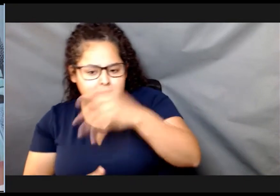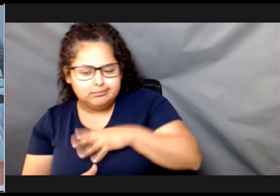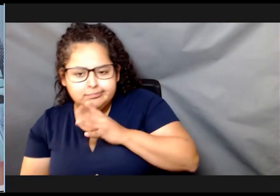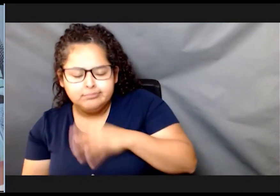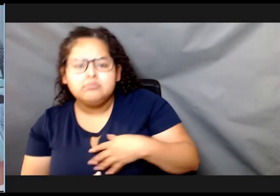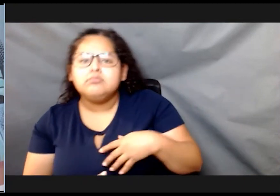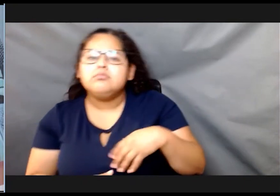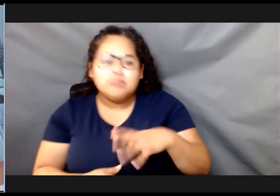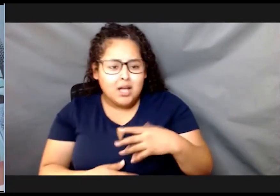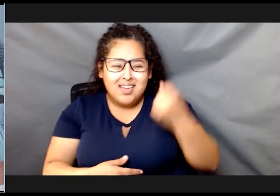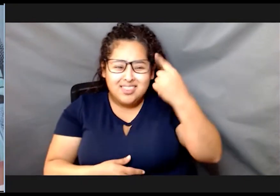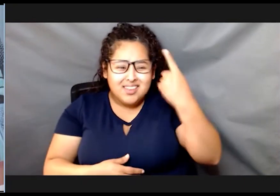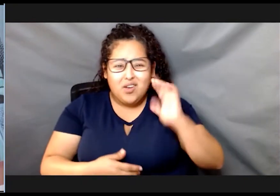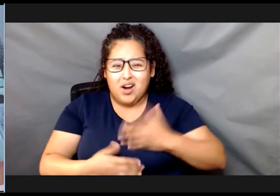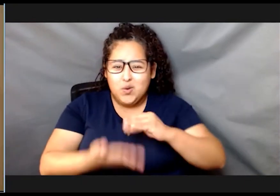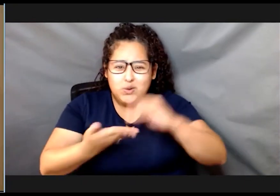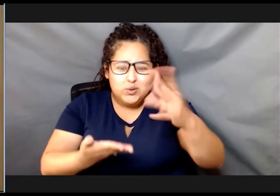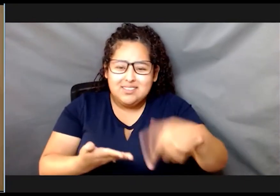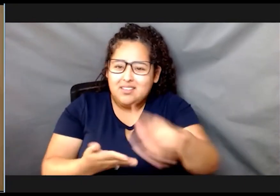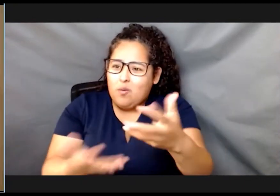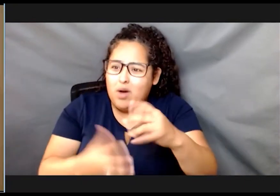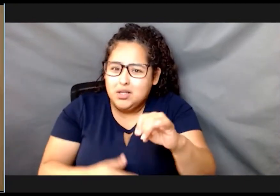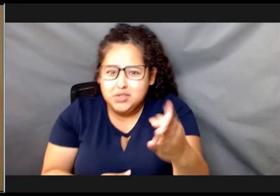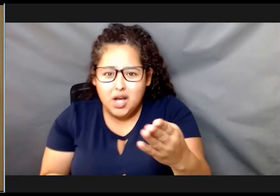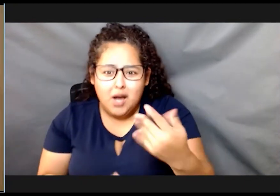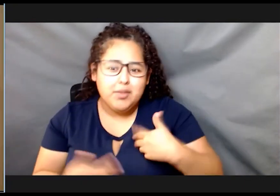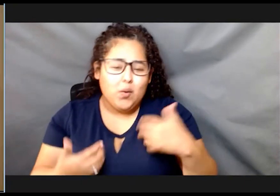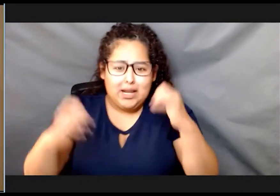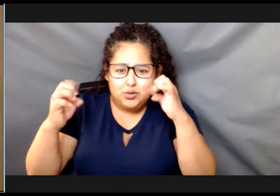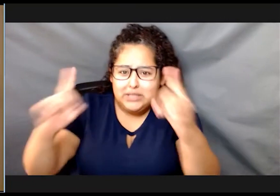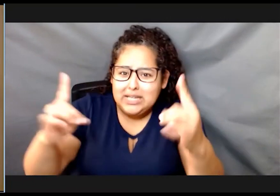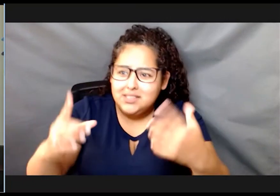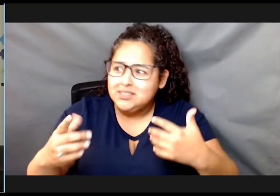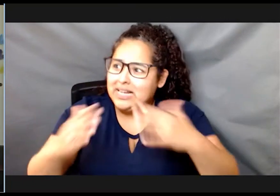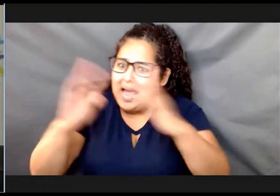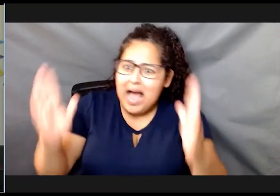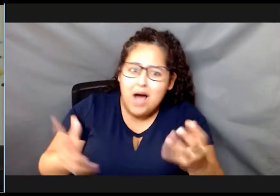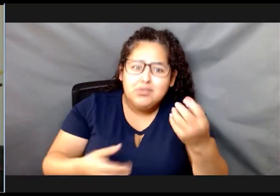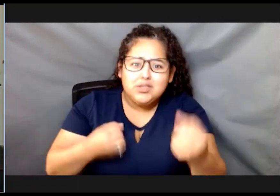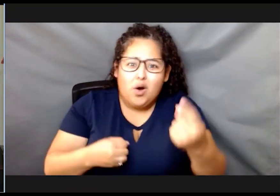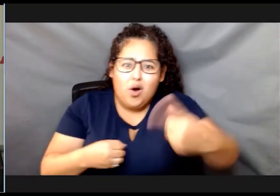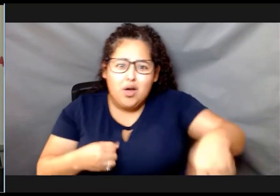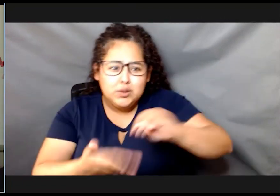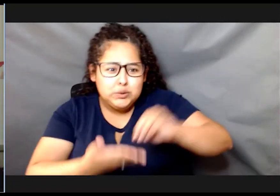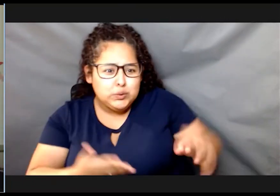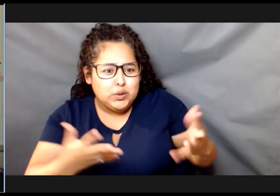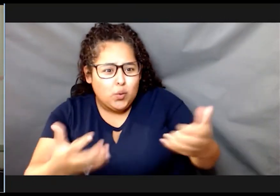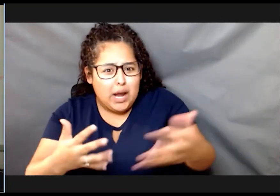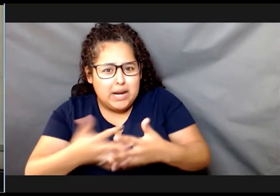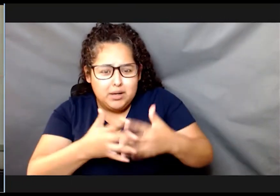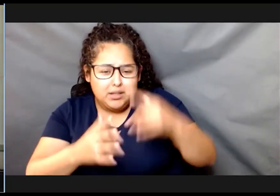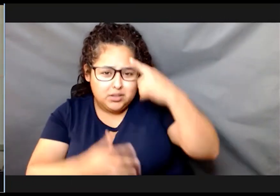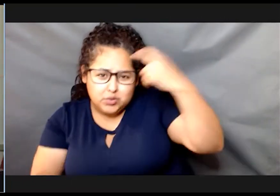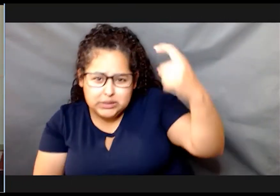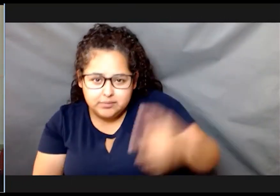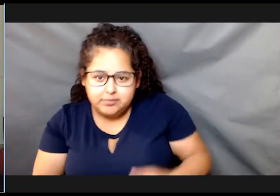an education. They want a job, they want to pay their taxes, they want a house, they want a car. I mean, I think they just want the American dream. Who knows, I could have been dead